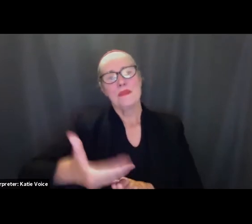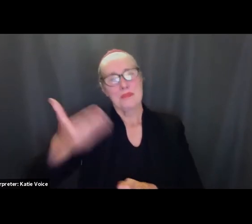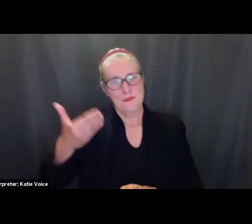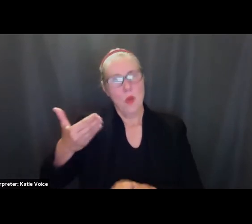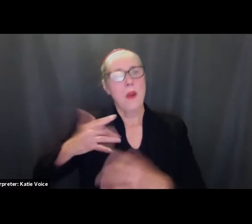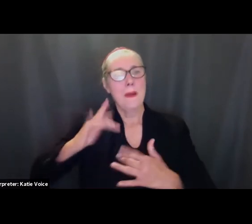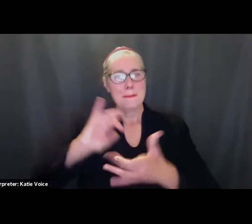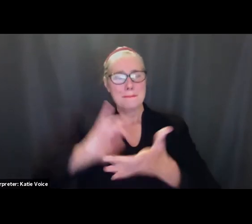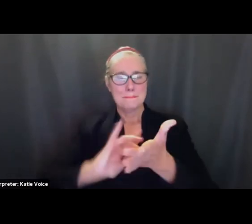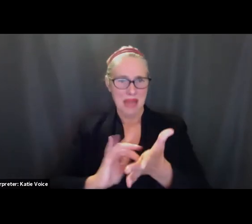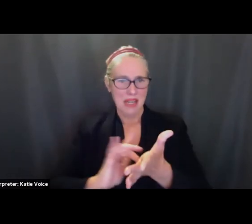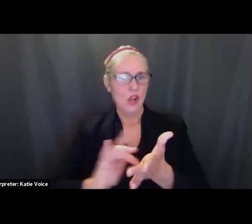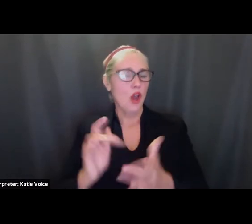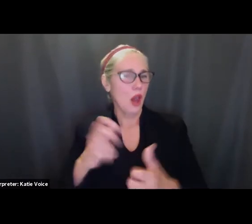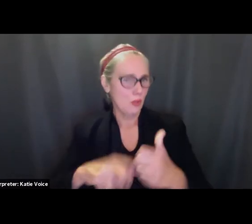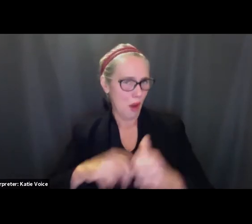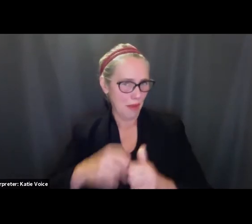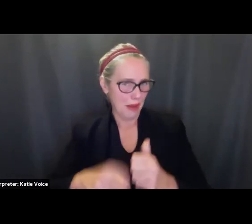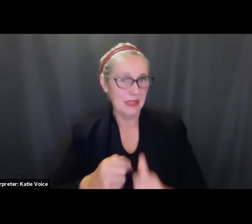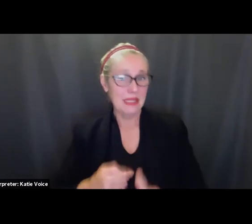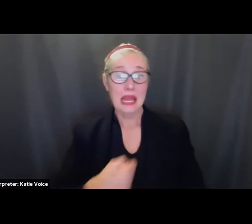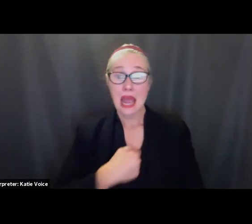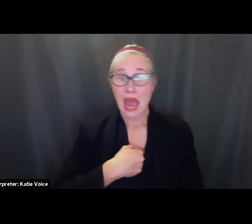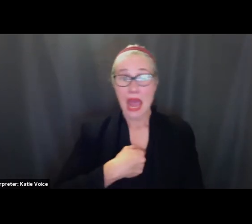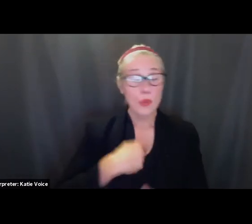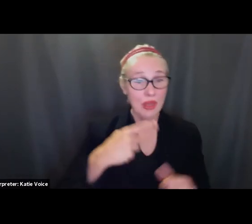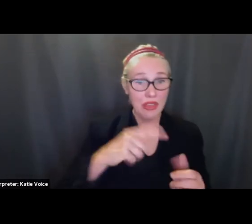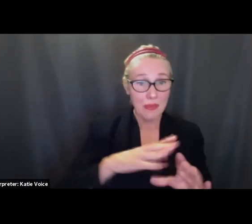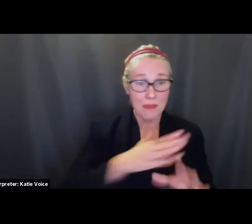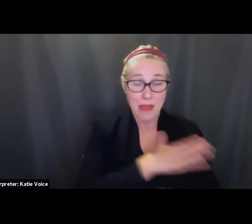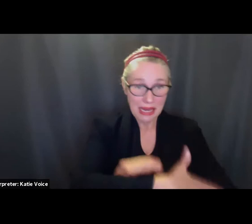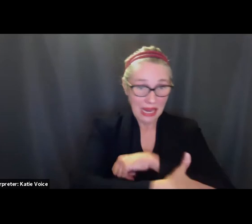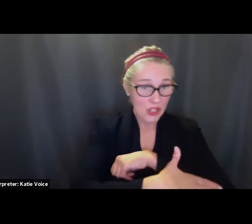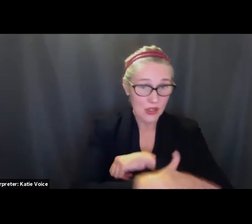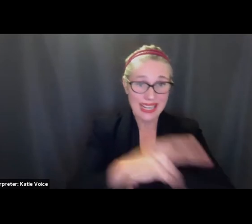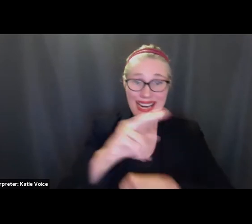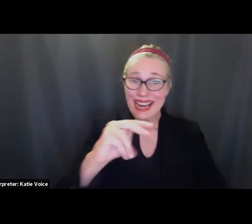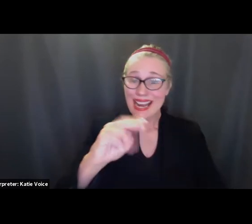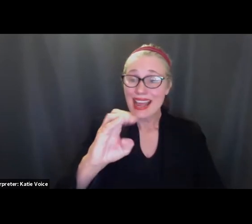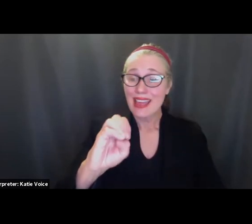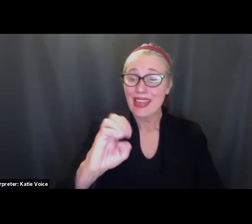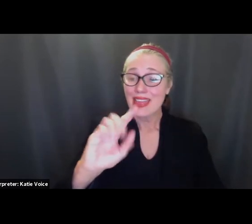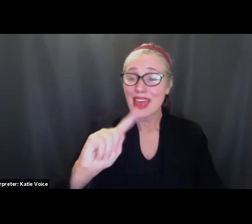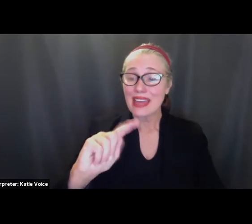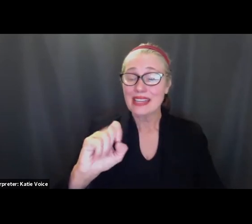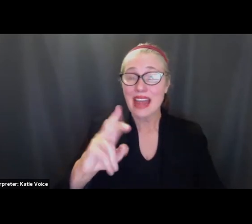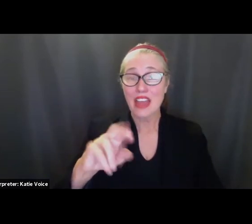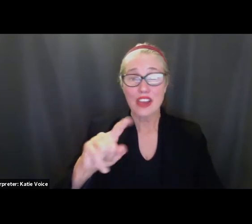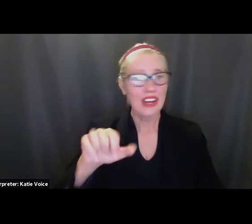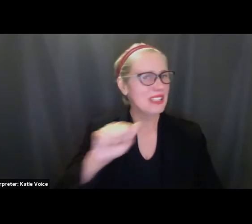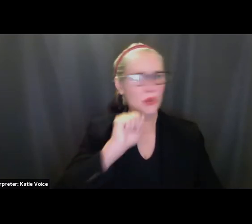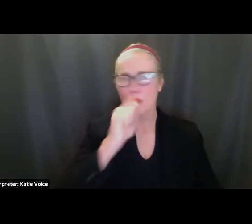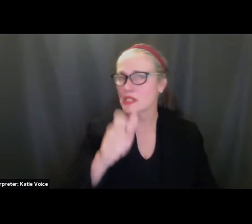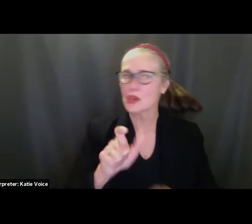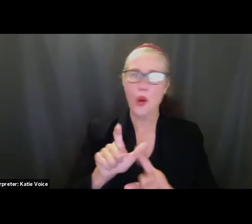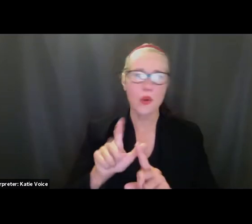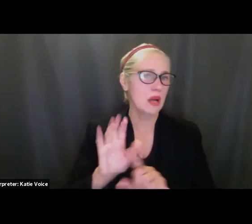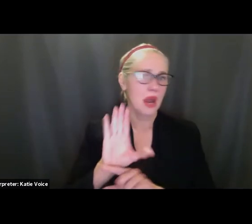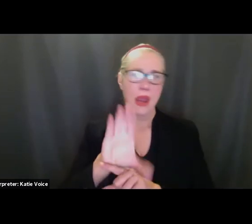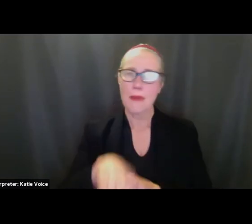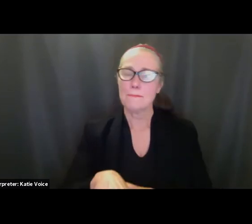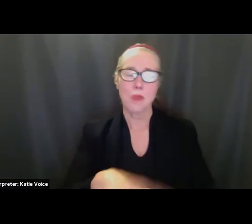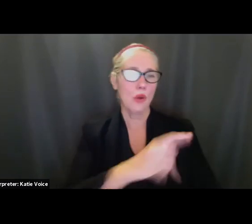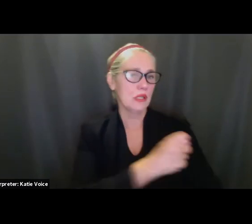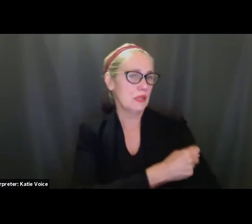countries including my native country the netherlands do not impose vaccines for children or school employees and the data